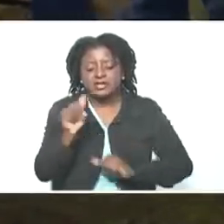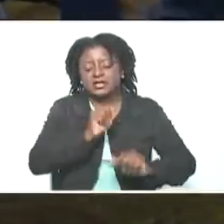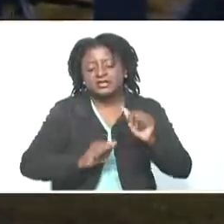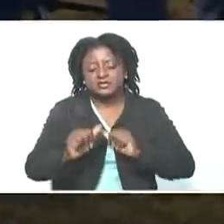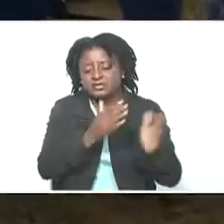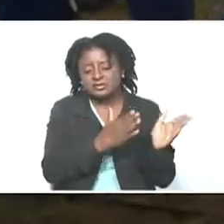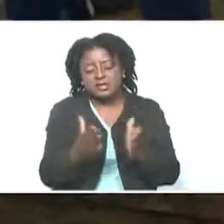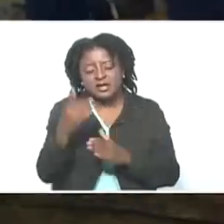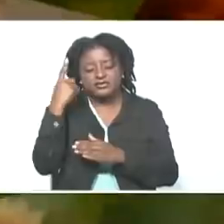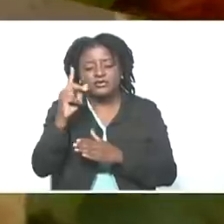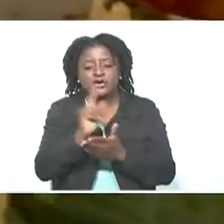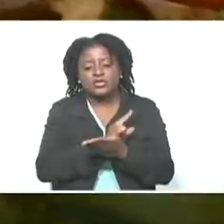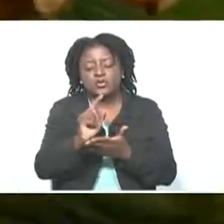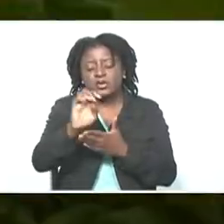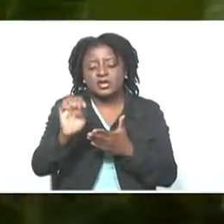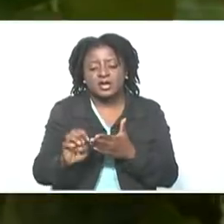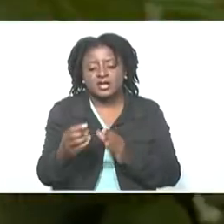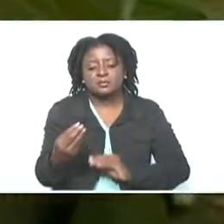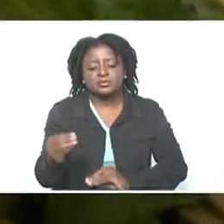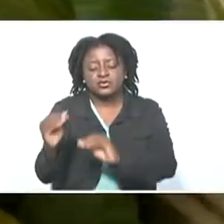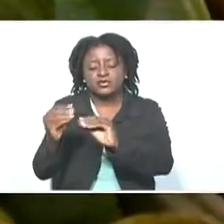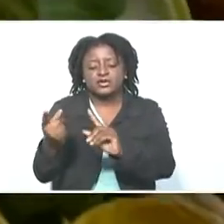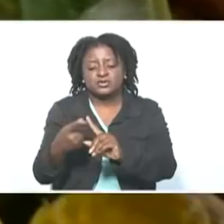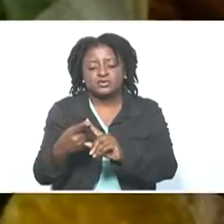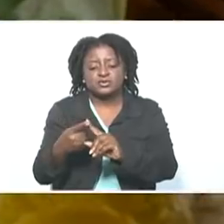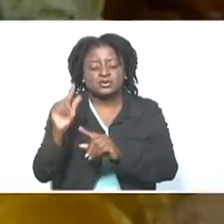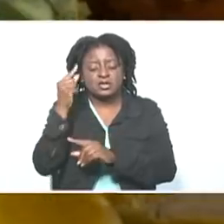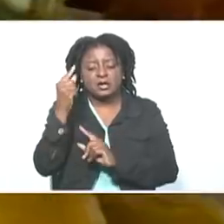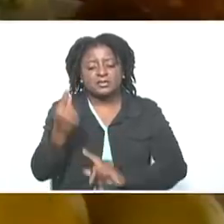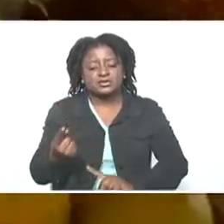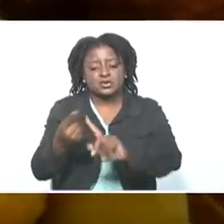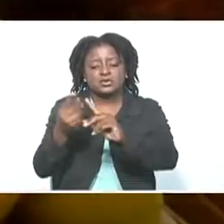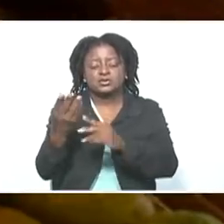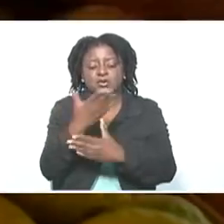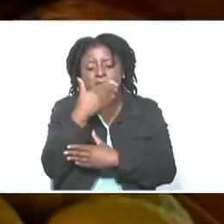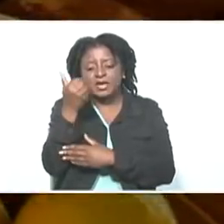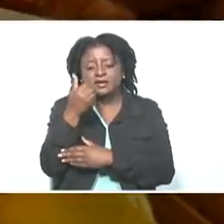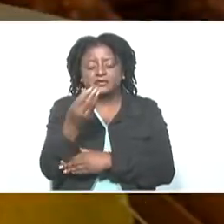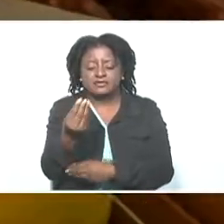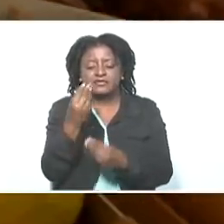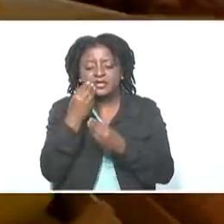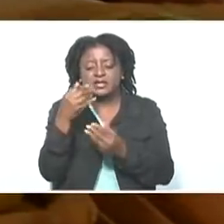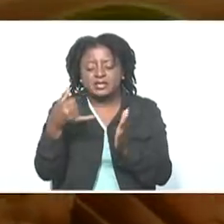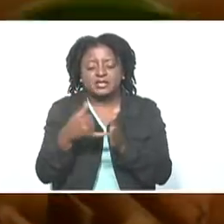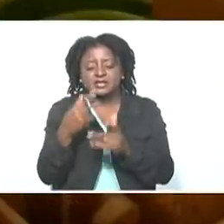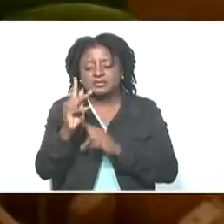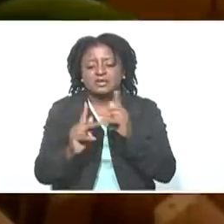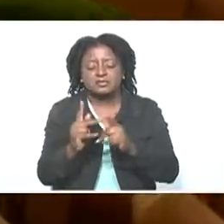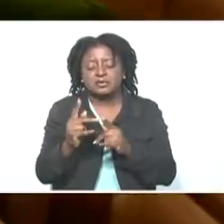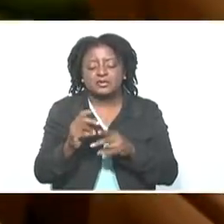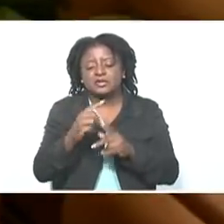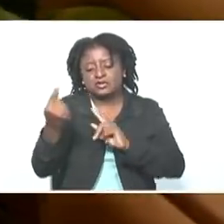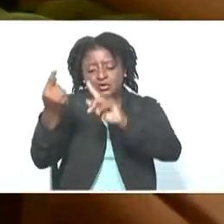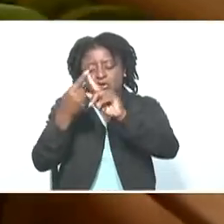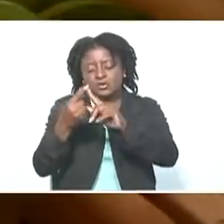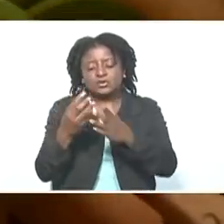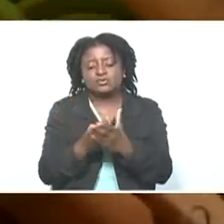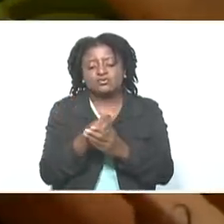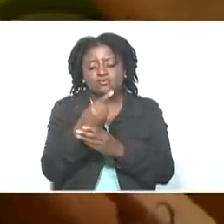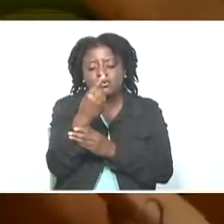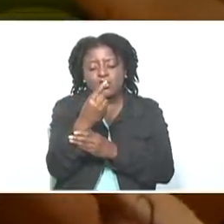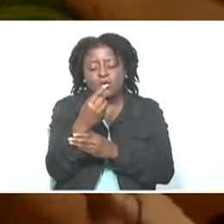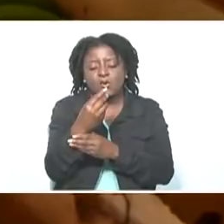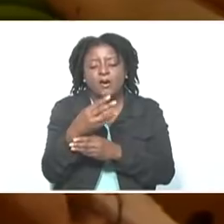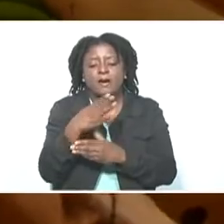the government's push to better feed its people. The end goal is to grow, buy, and consume Bahamian